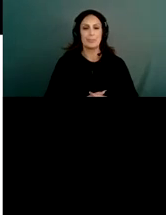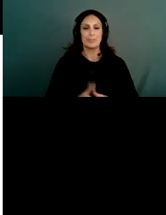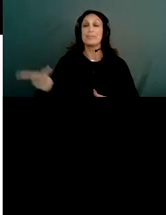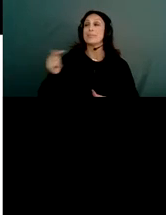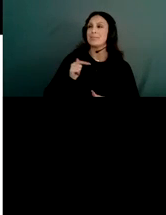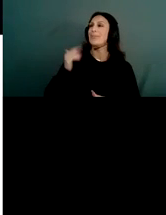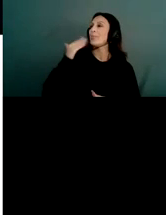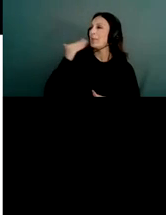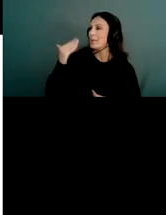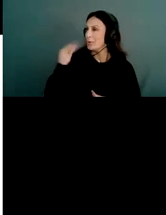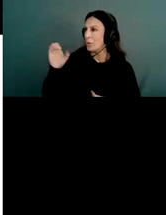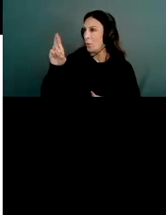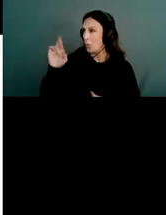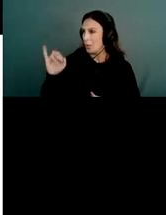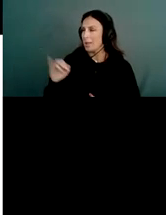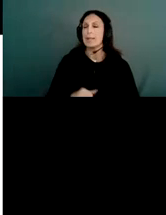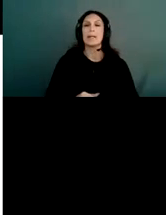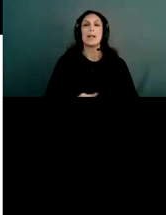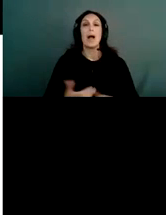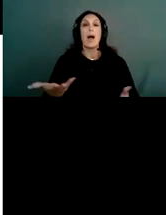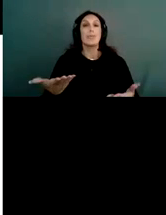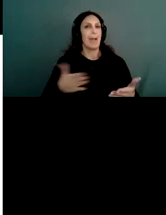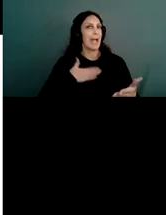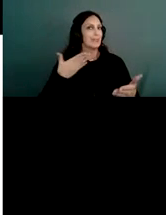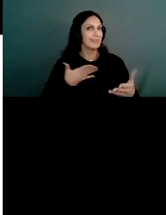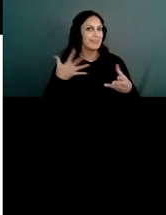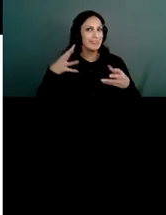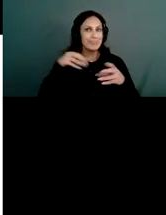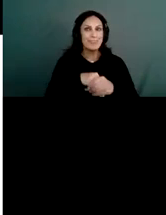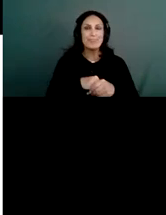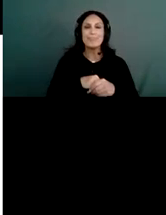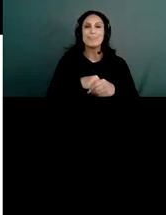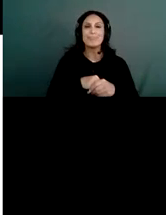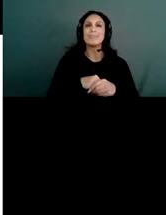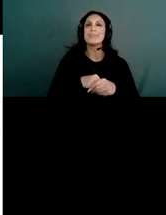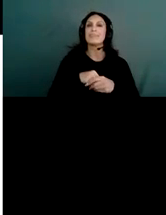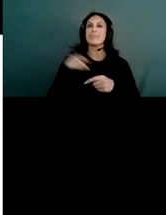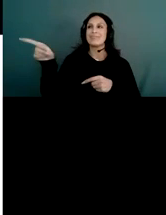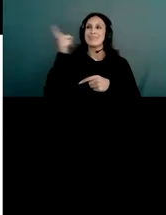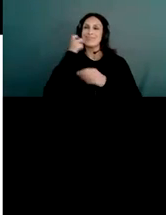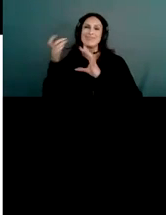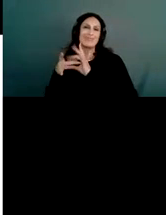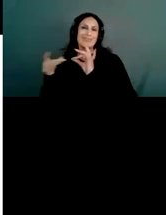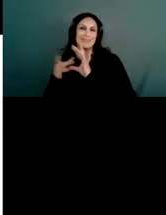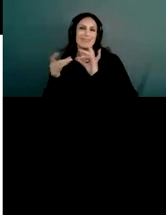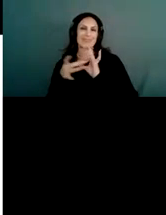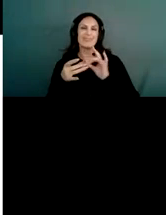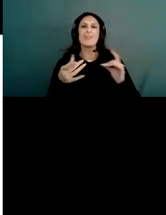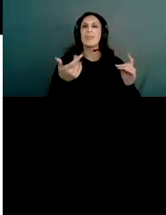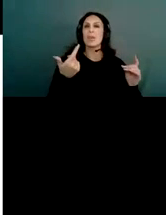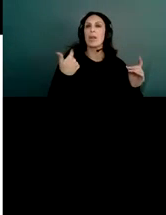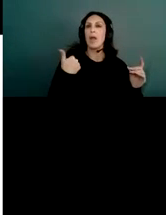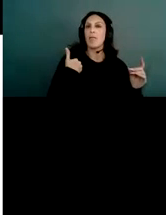Thank you, Corey. Happy to be here, families. As Corey mentioned, we're going to take a look at a couple of apps that are under the